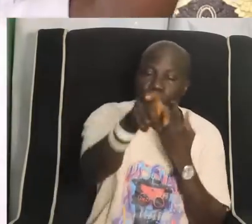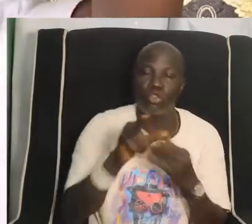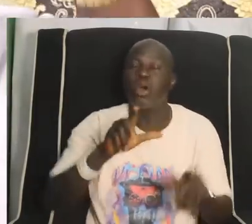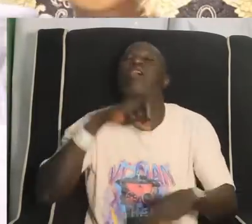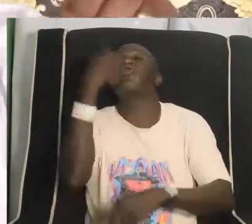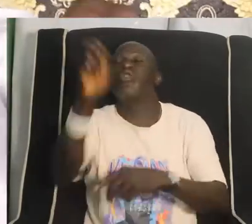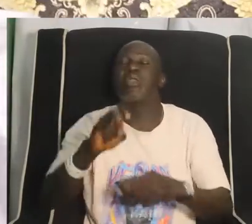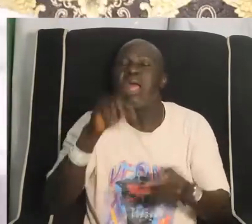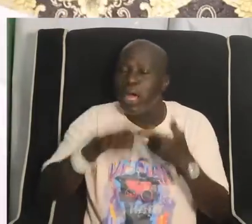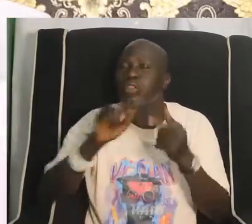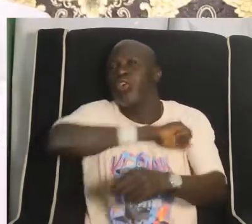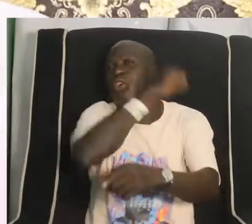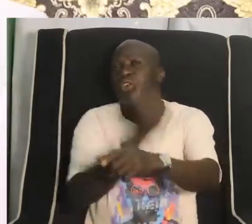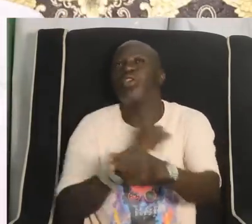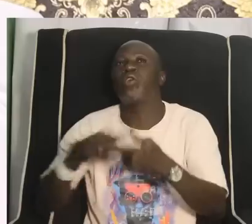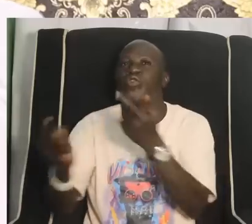prophesy.